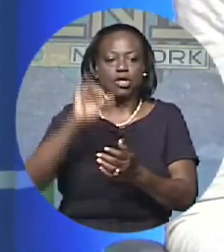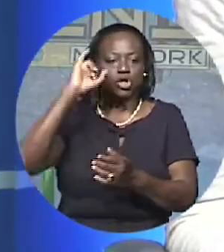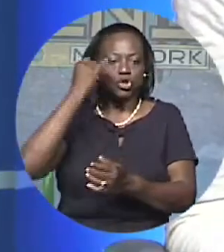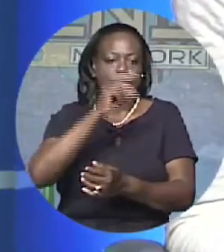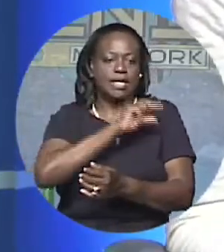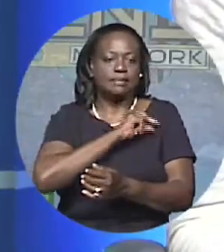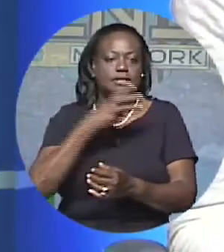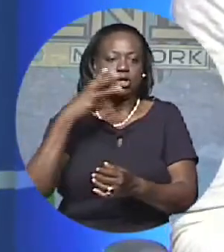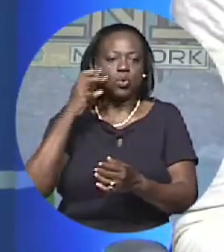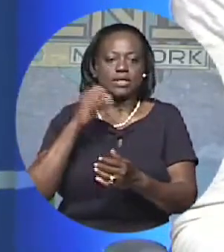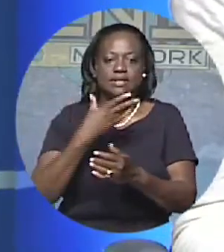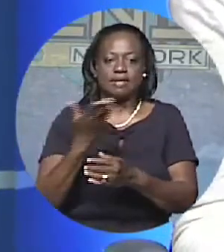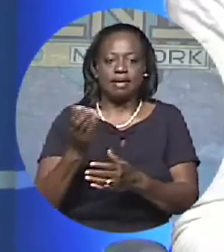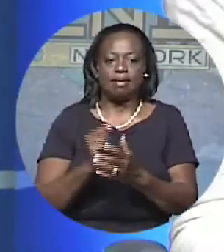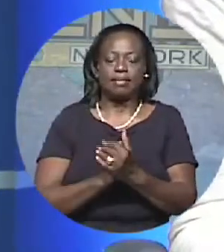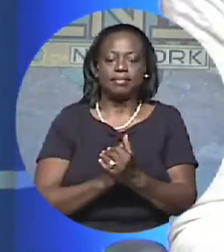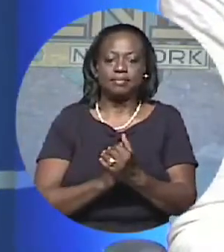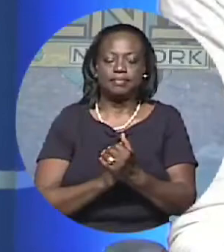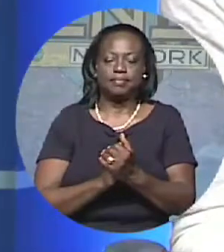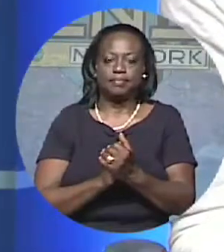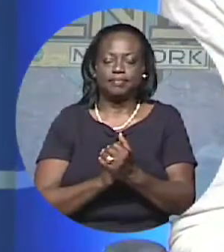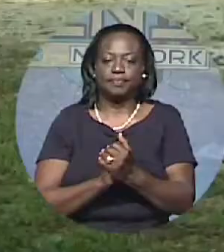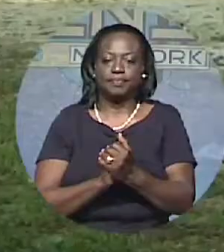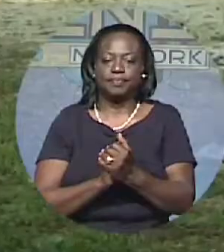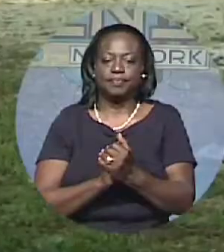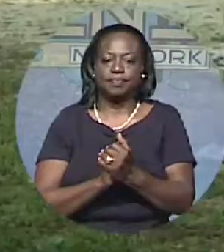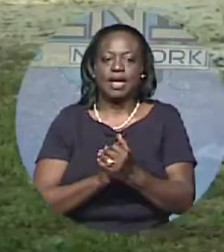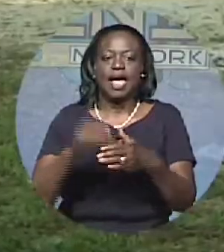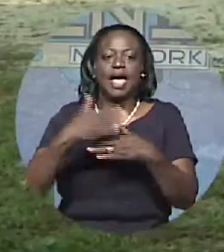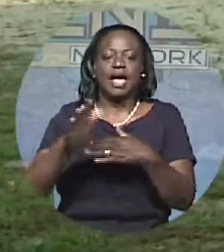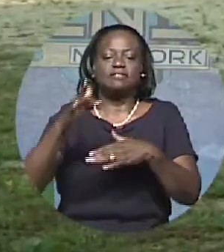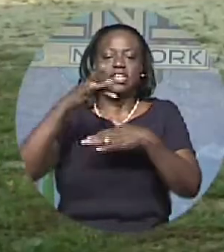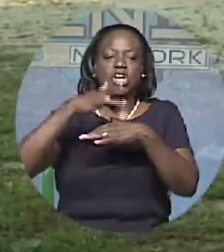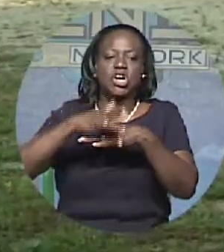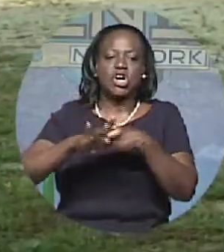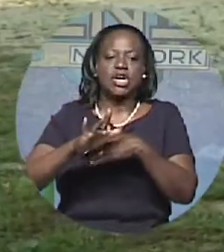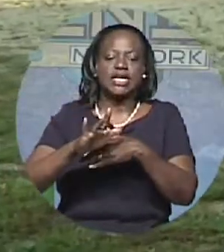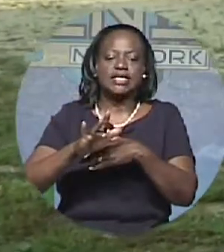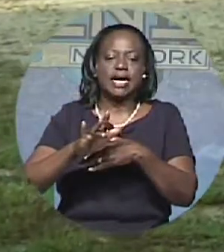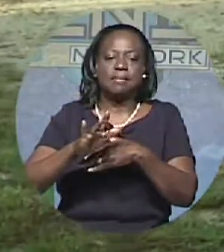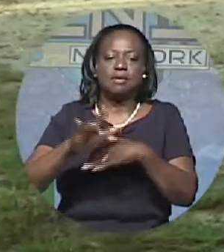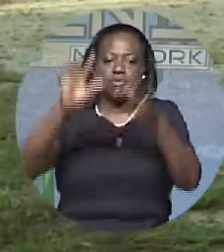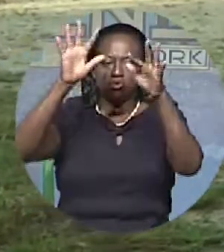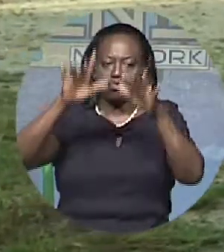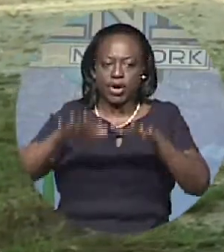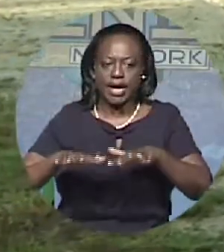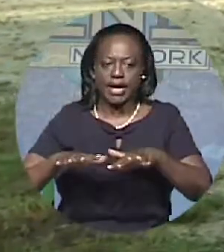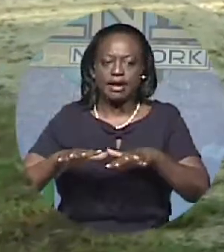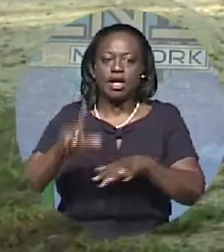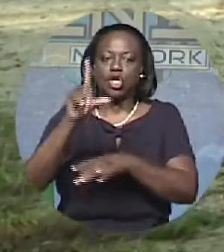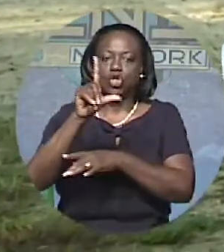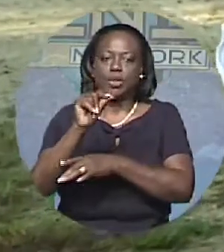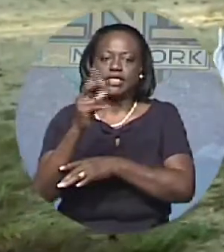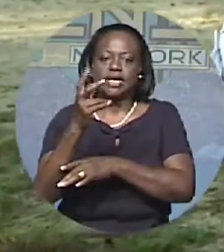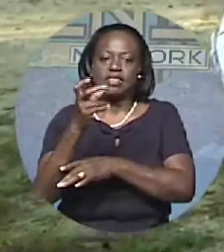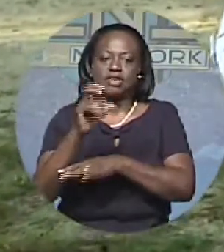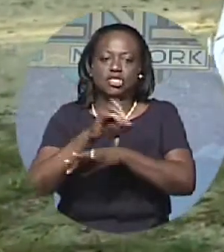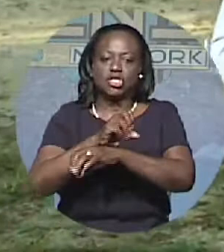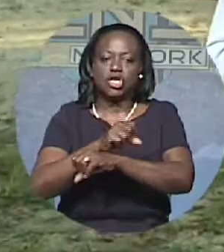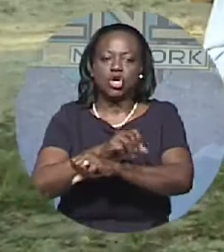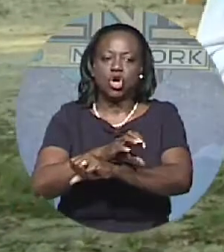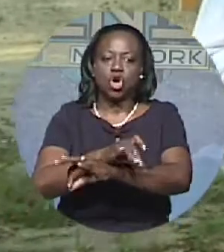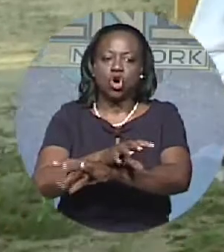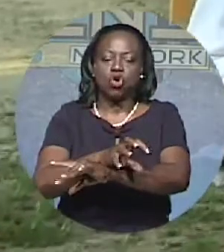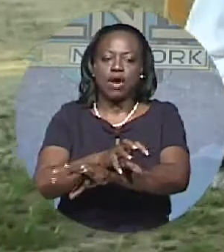of an action-packed weekend. After an early downpour of rain, well, the 2013 Crabfest officially got